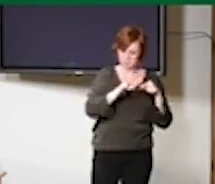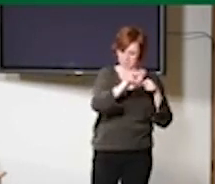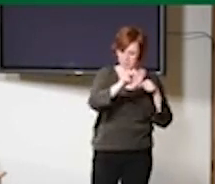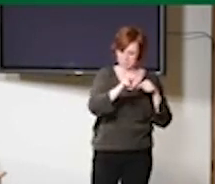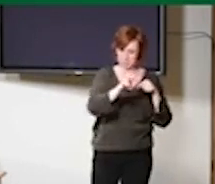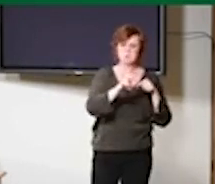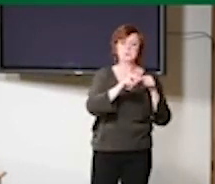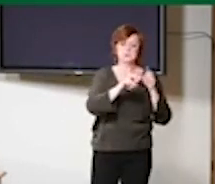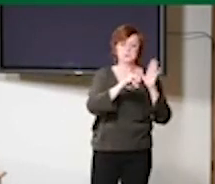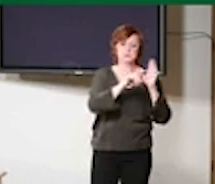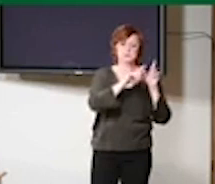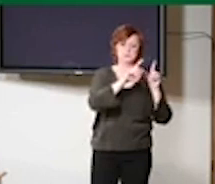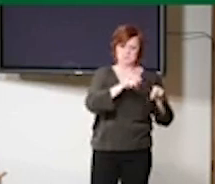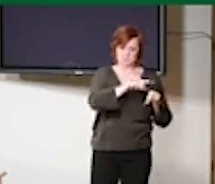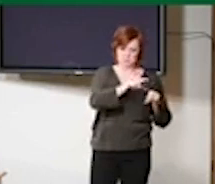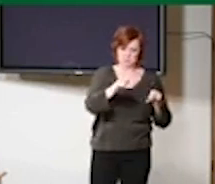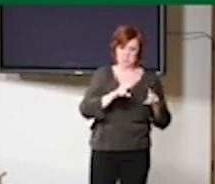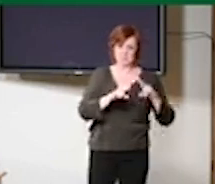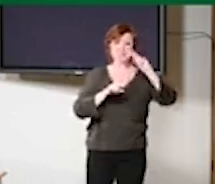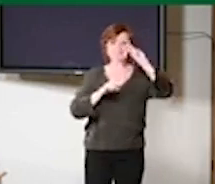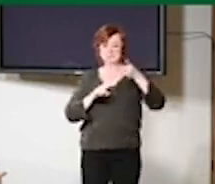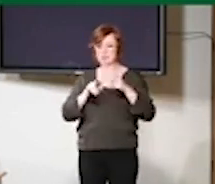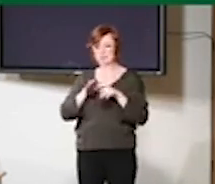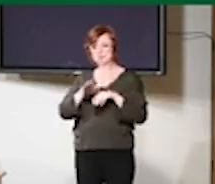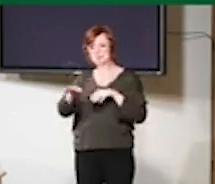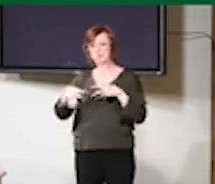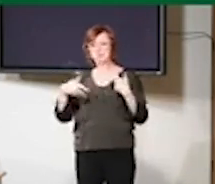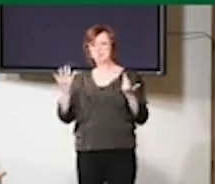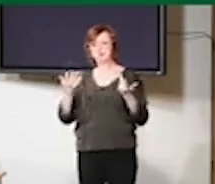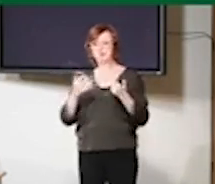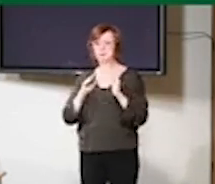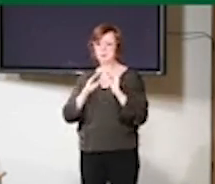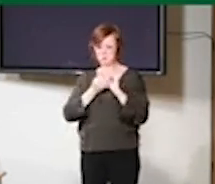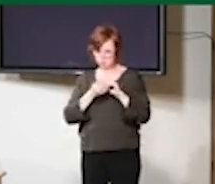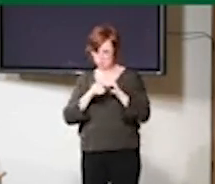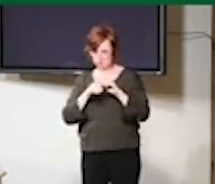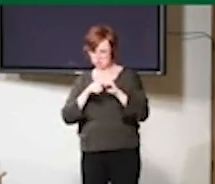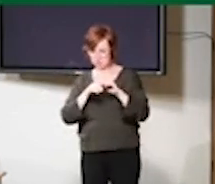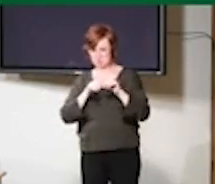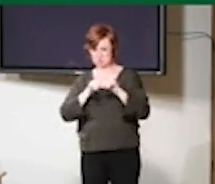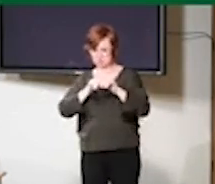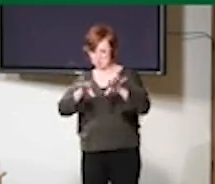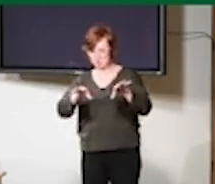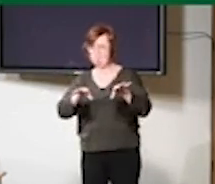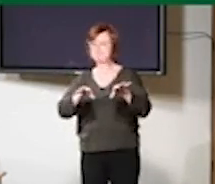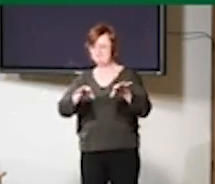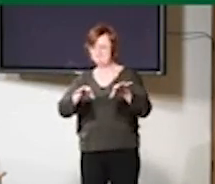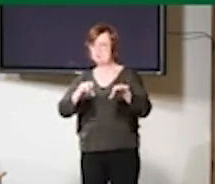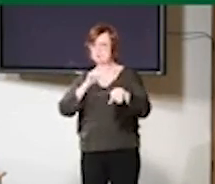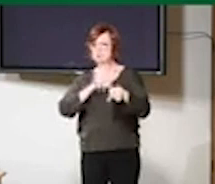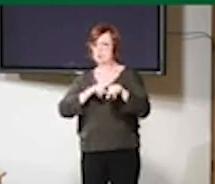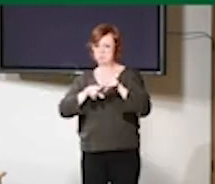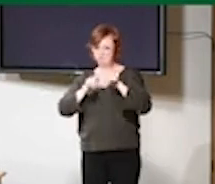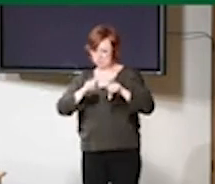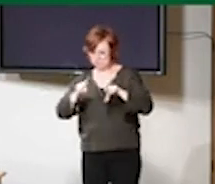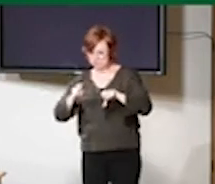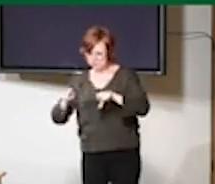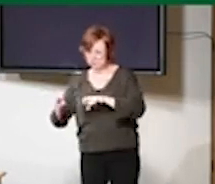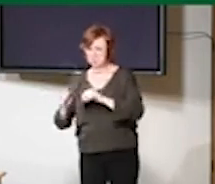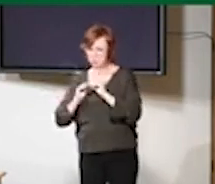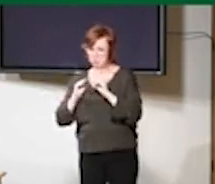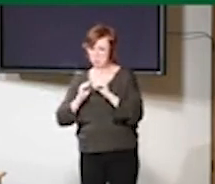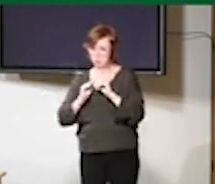will, to the second phase of now having community transmission in the province, we are now focusing our